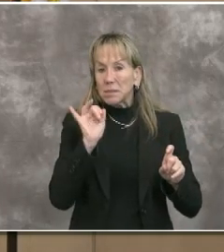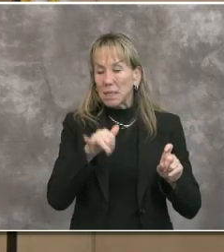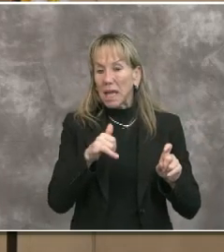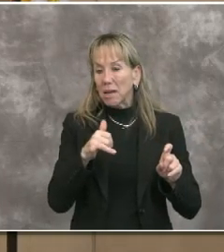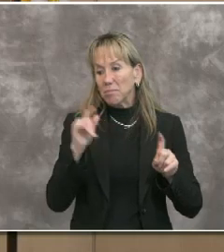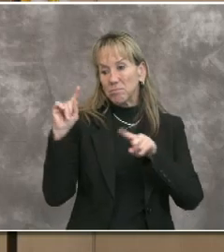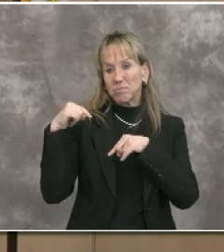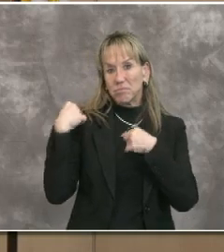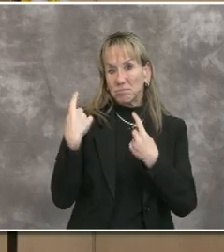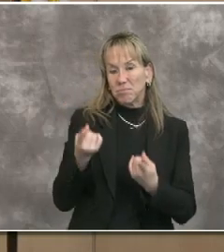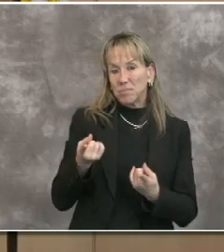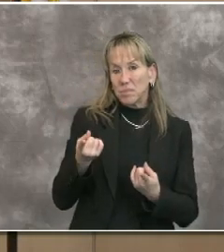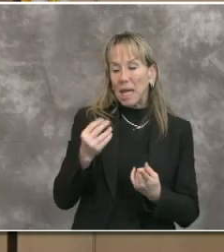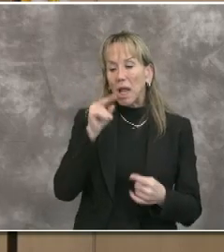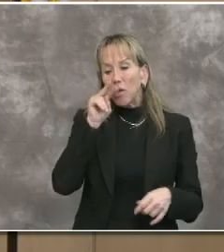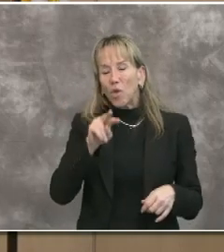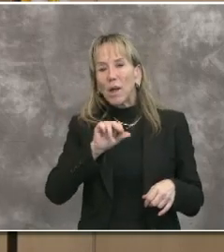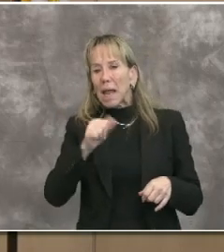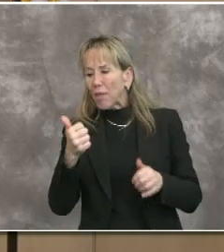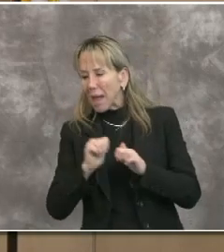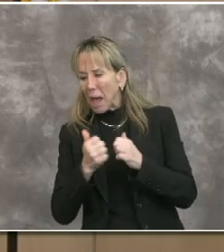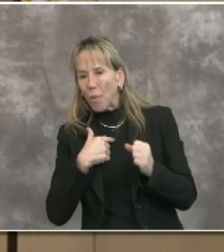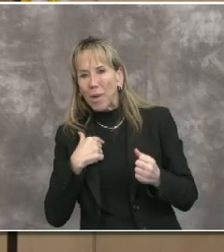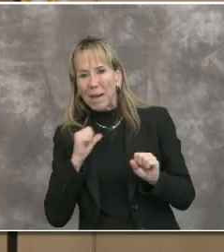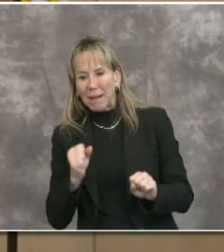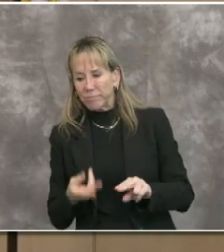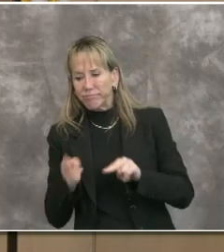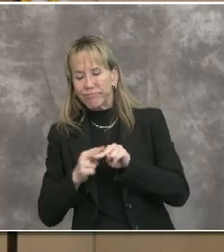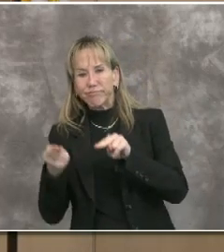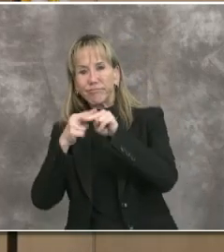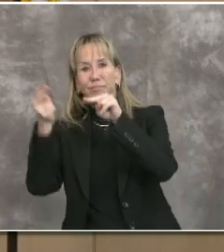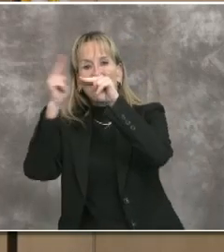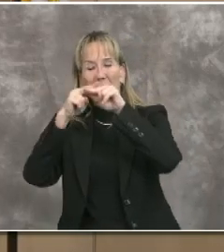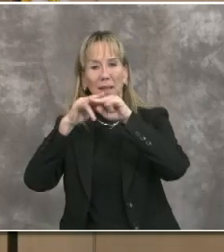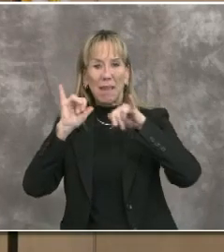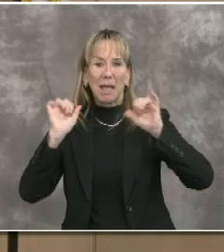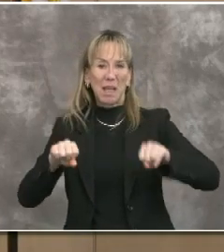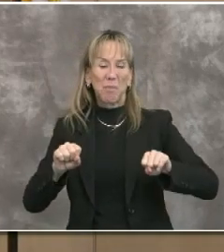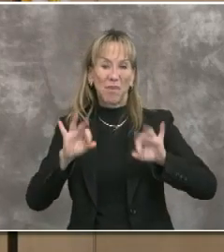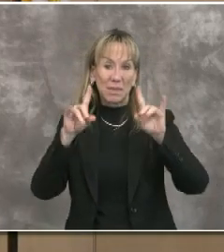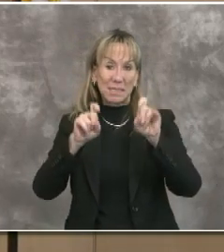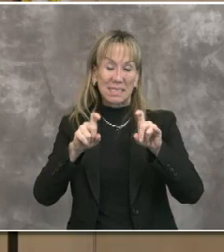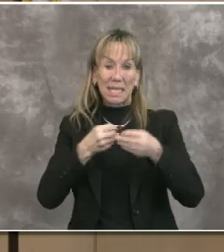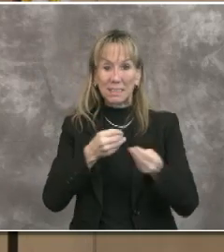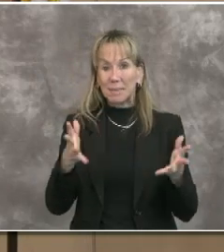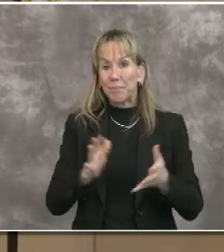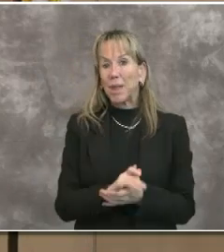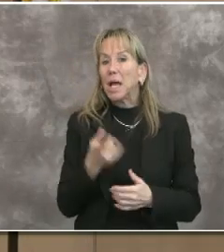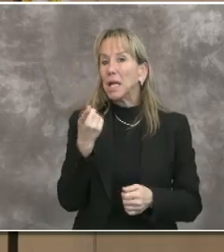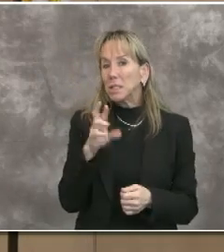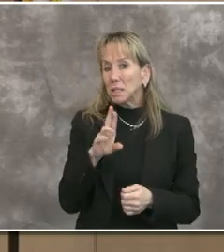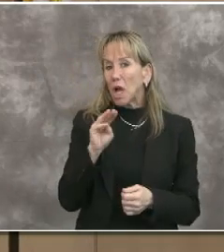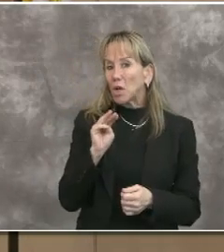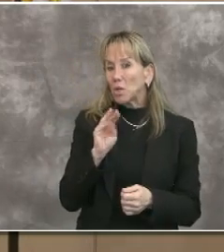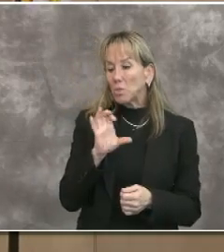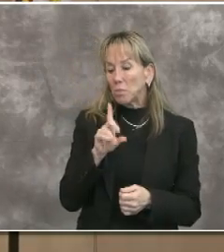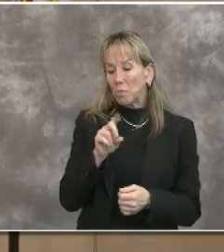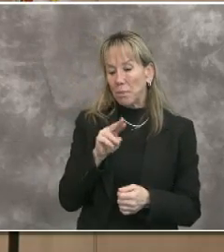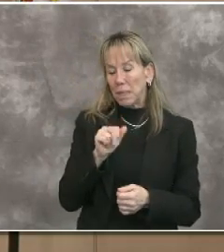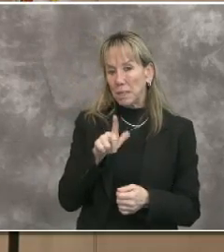we have, and to look at other areas where we can expand and increase our capabilities. And Dr. McDonald will also like to come to the